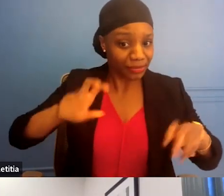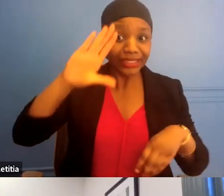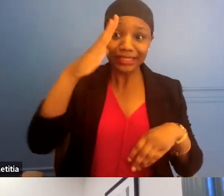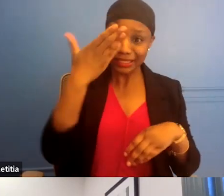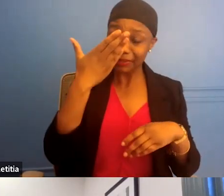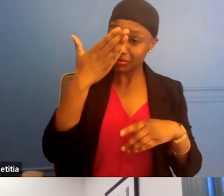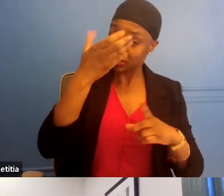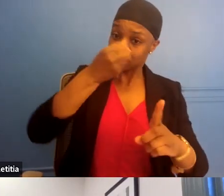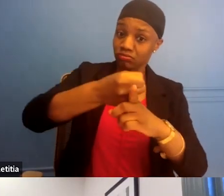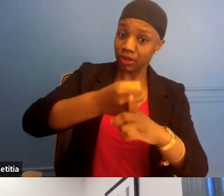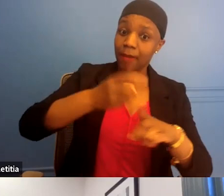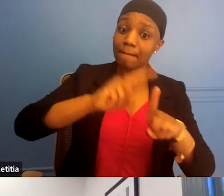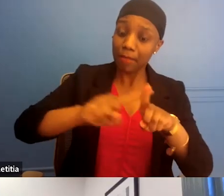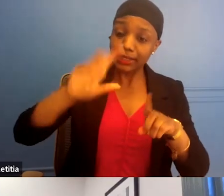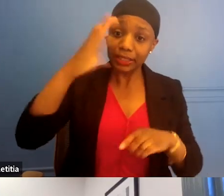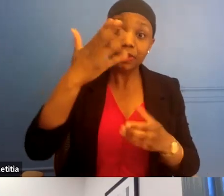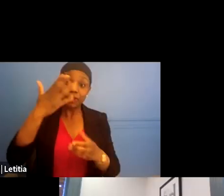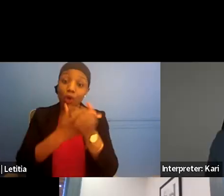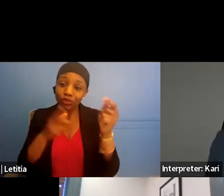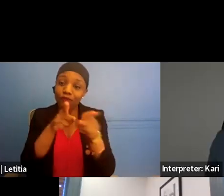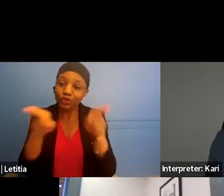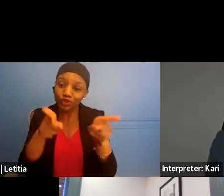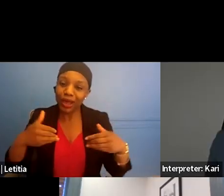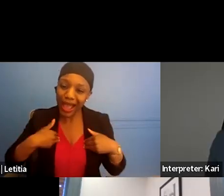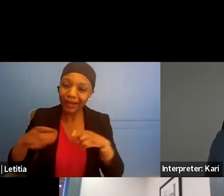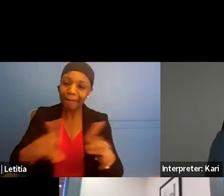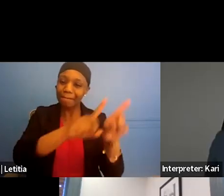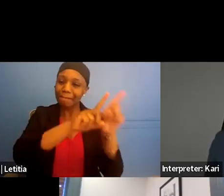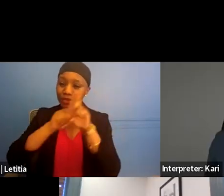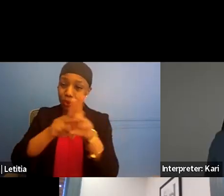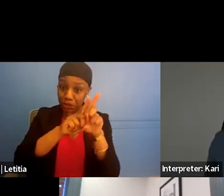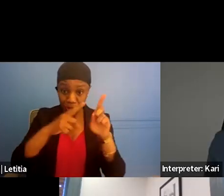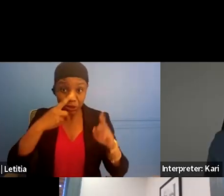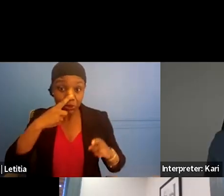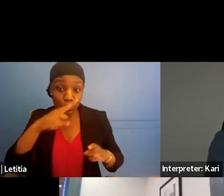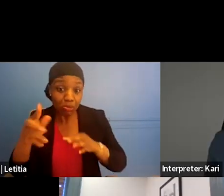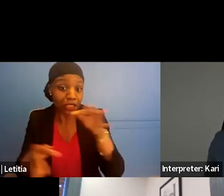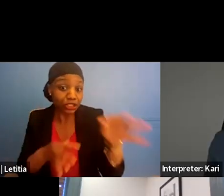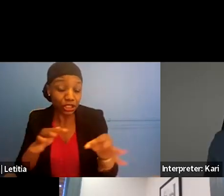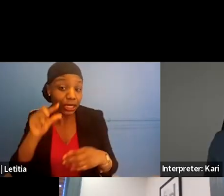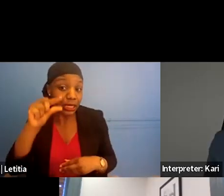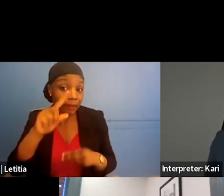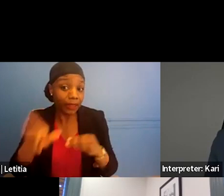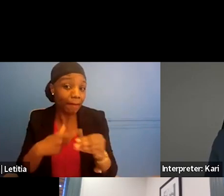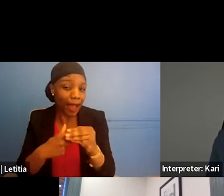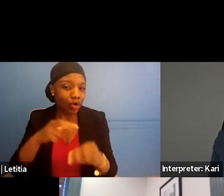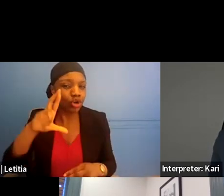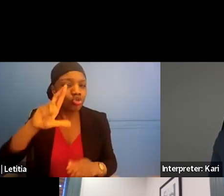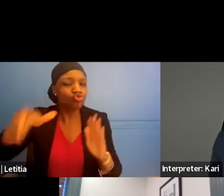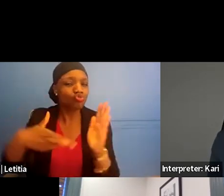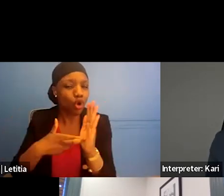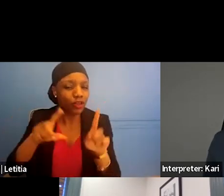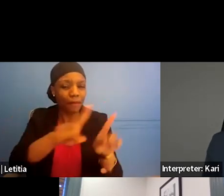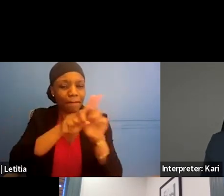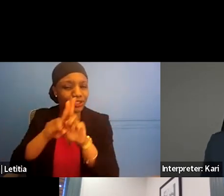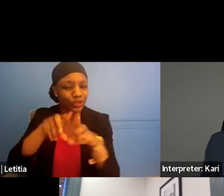but that both of you had mentors. And I'm wondering if we could just talk a little bit about the role of mentors in these